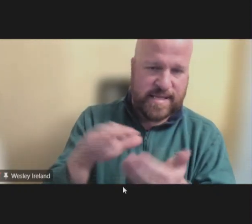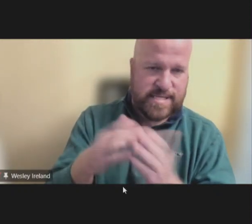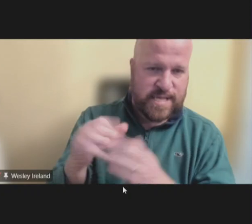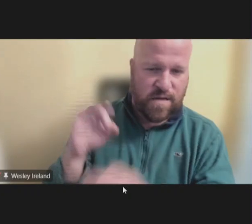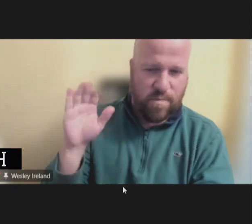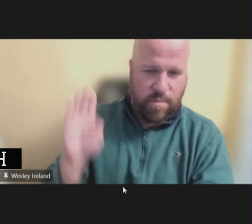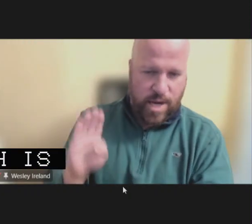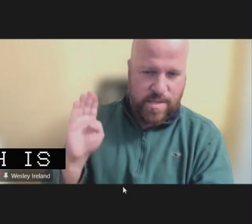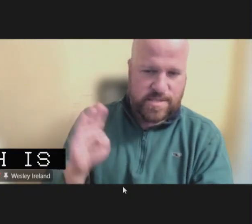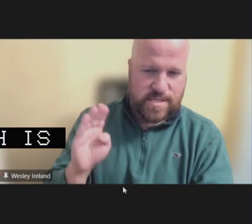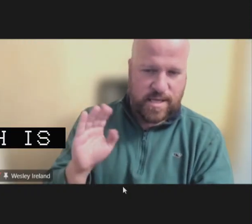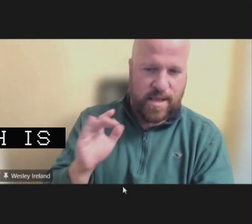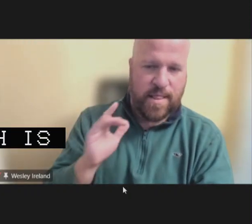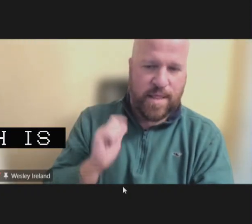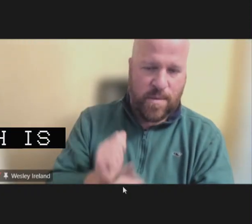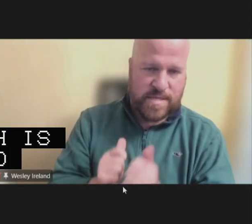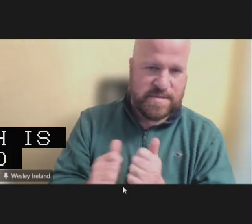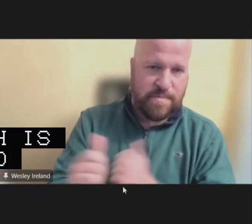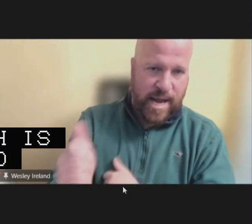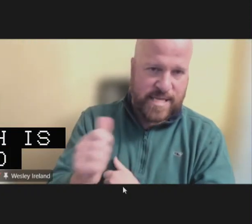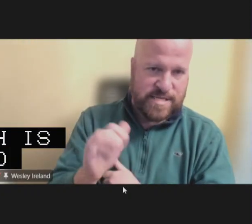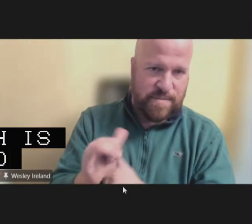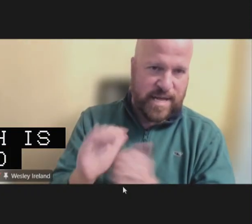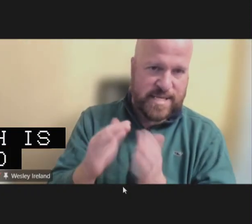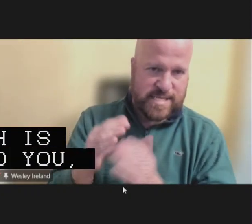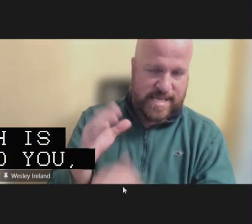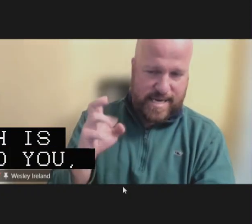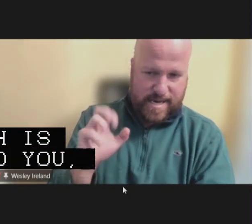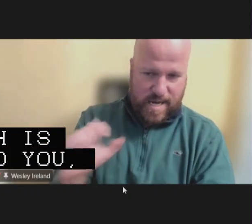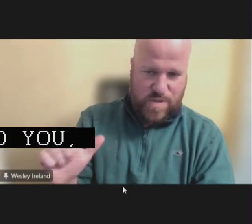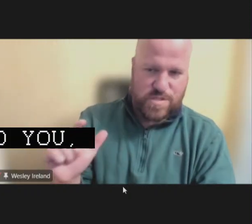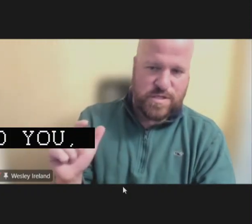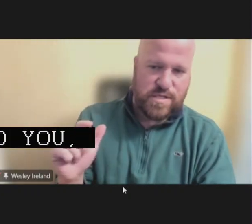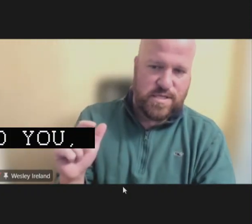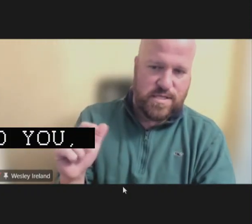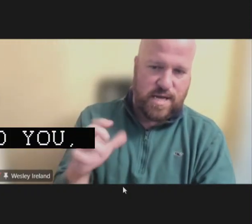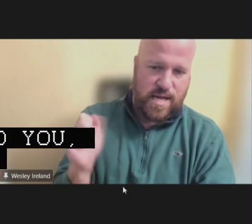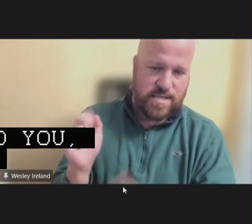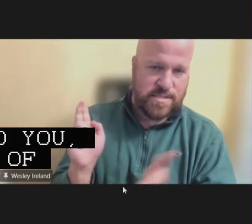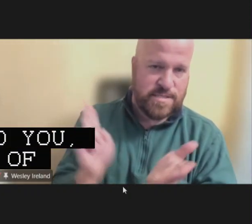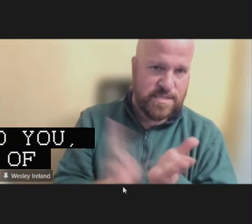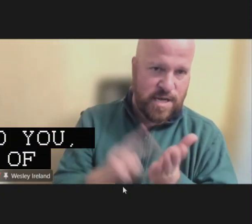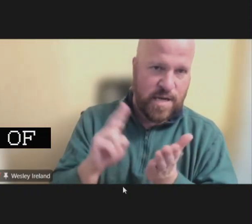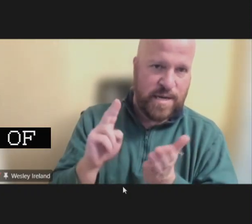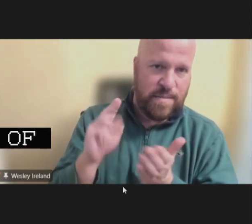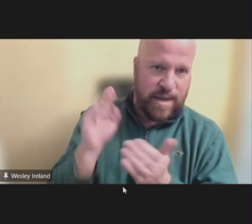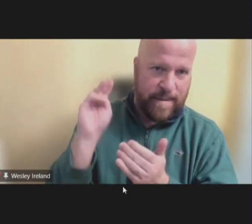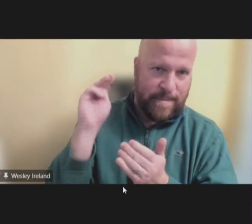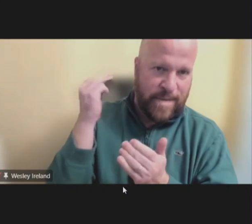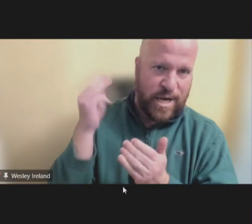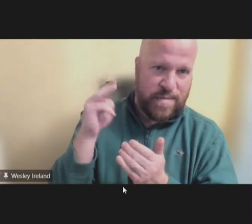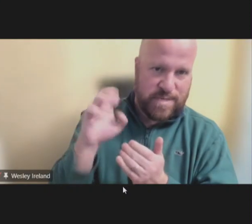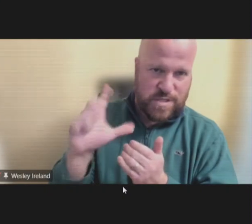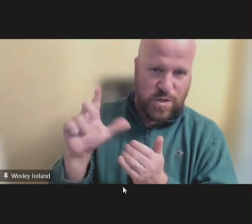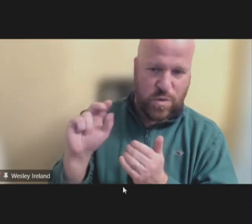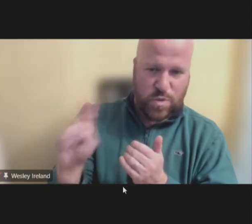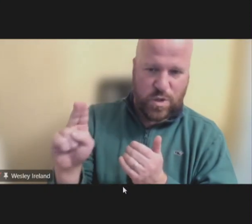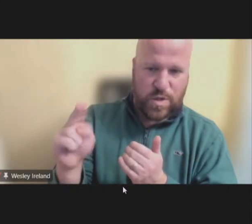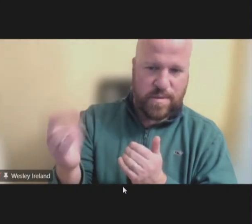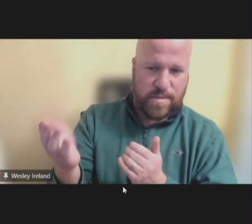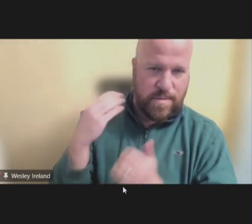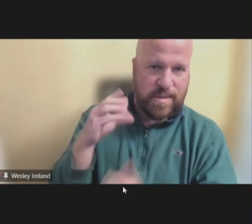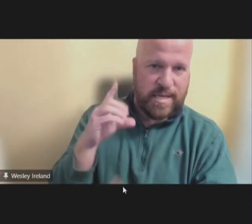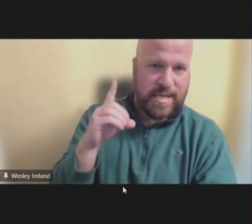in the city of Boston that was passed by the city council and signed